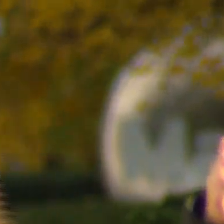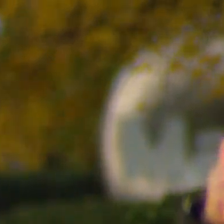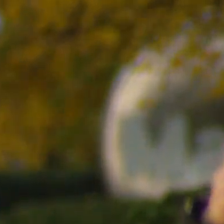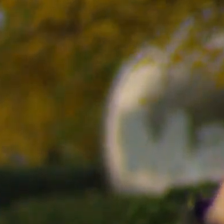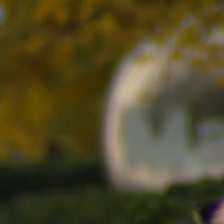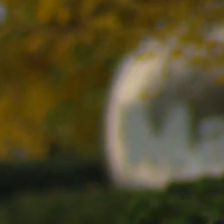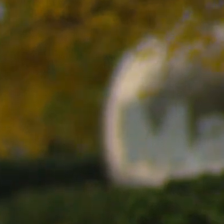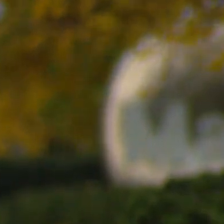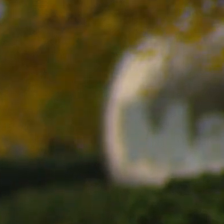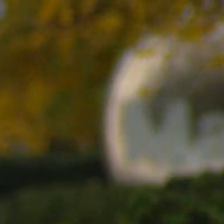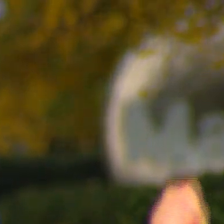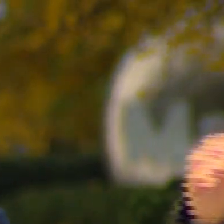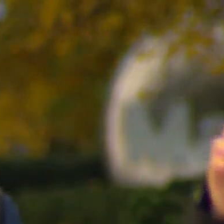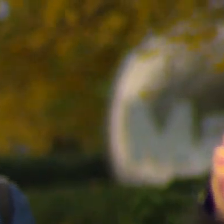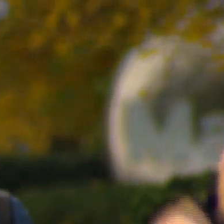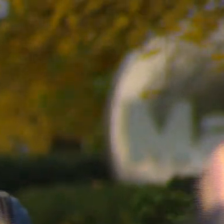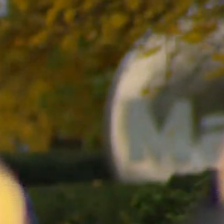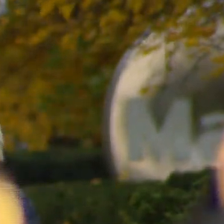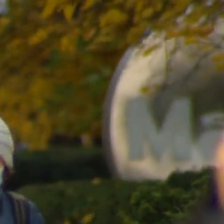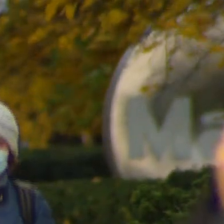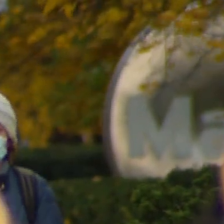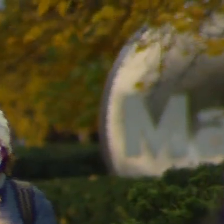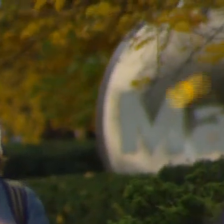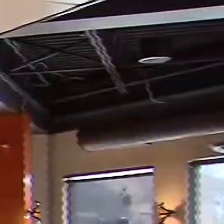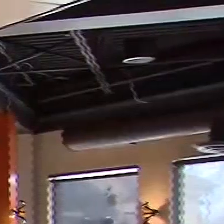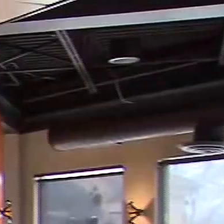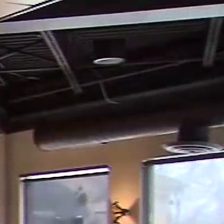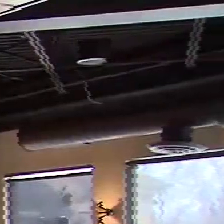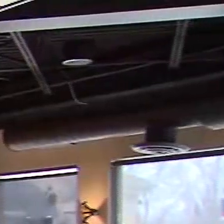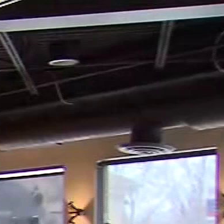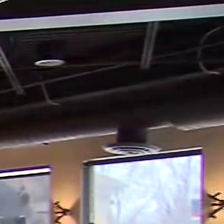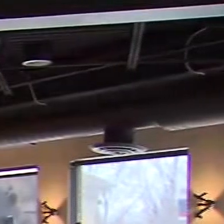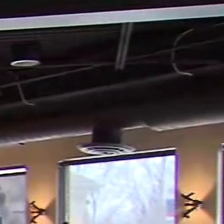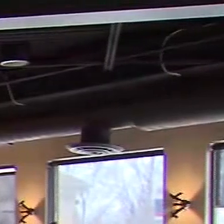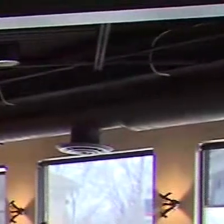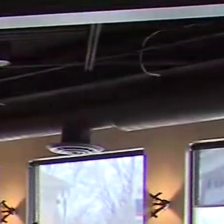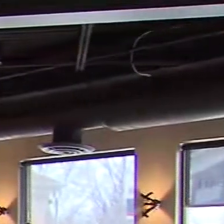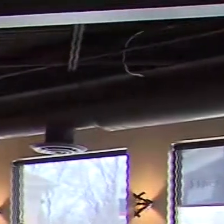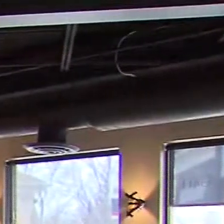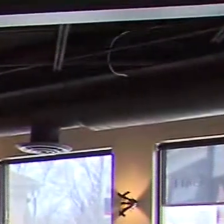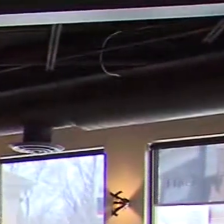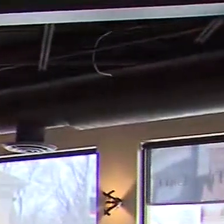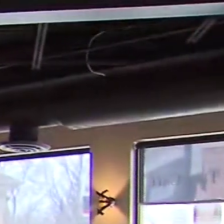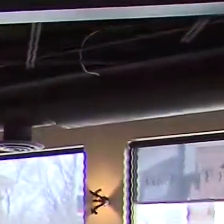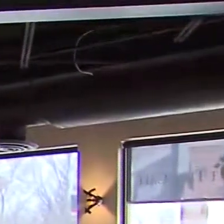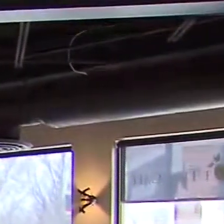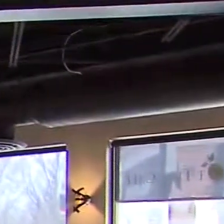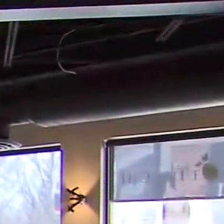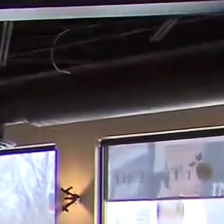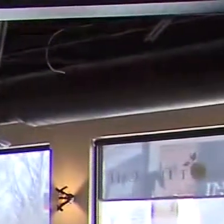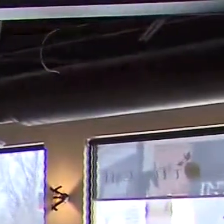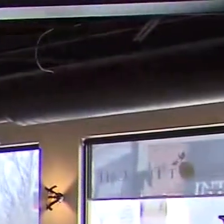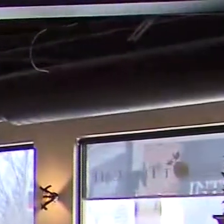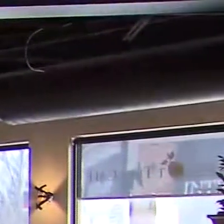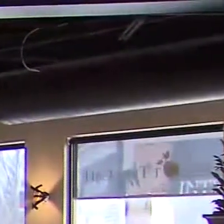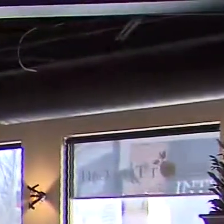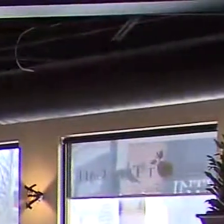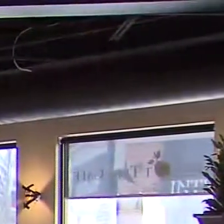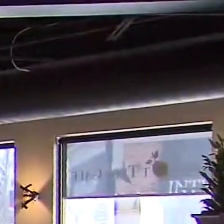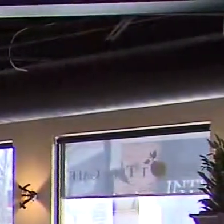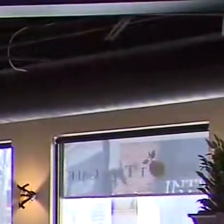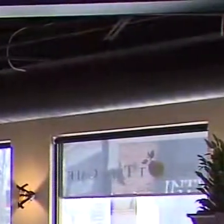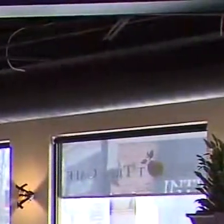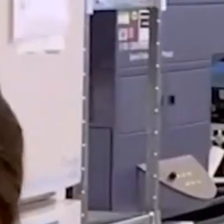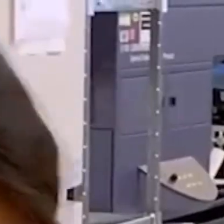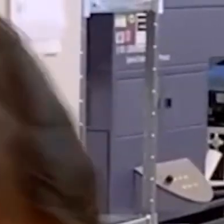not see a need to introduce further measures at this time. And we know that the provincial government is also monitoring the situation